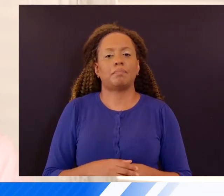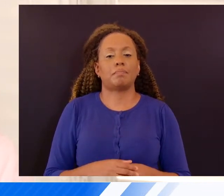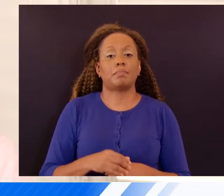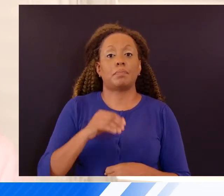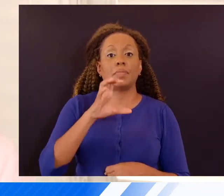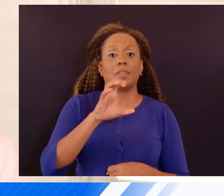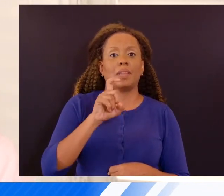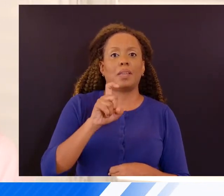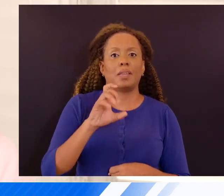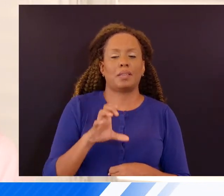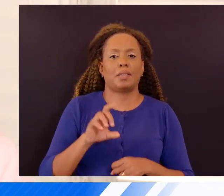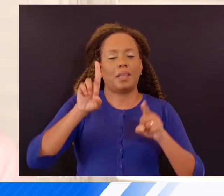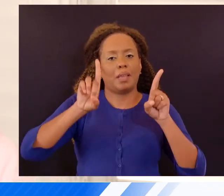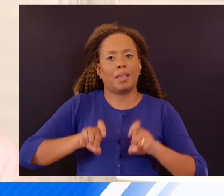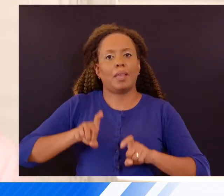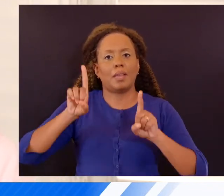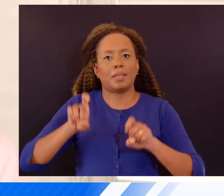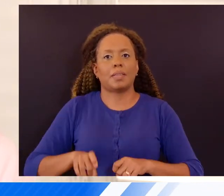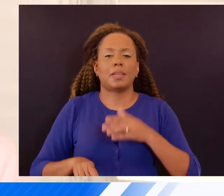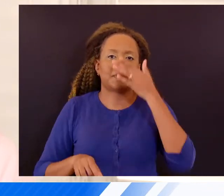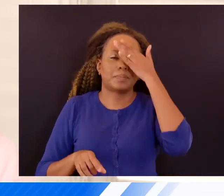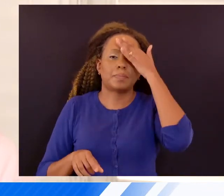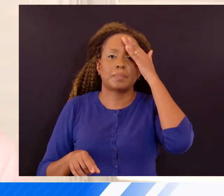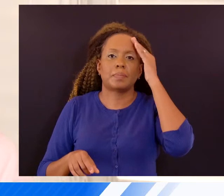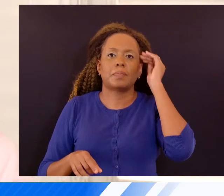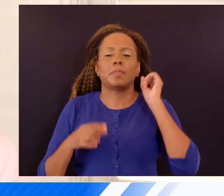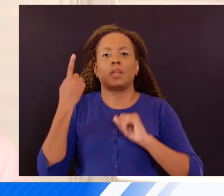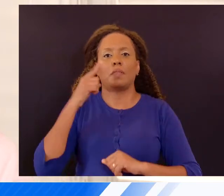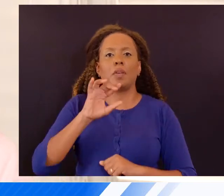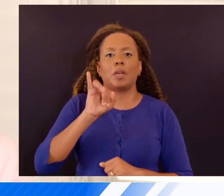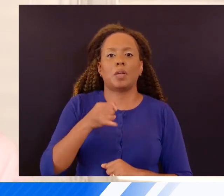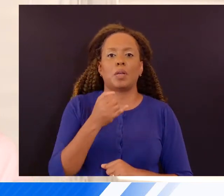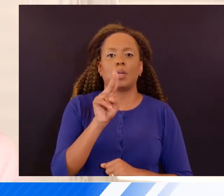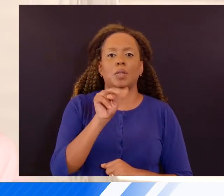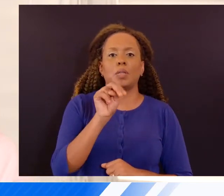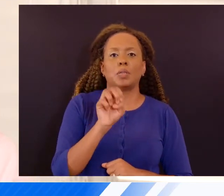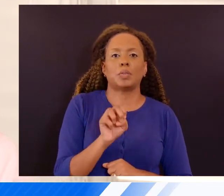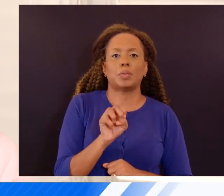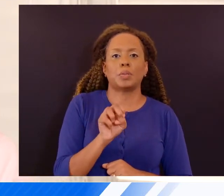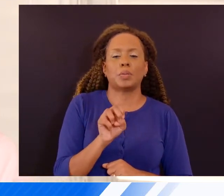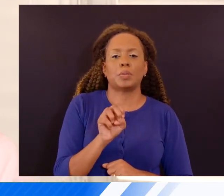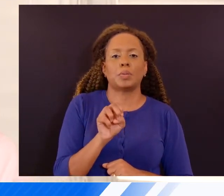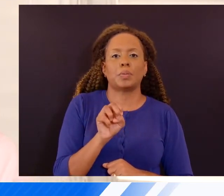Council's examinations for June, July